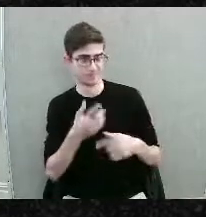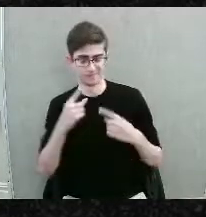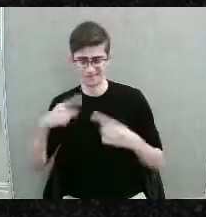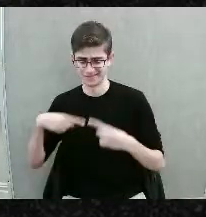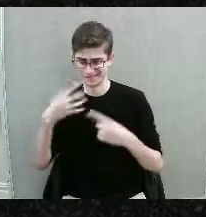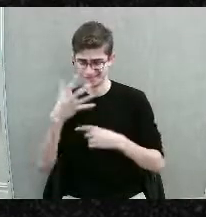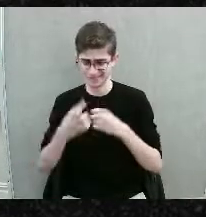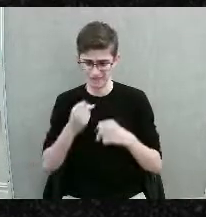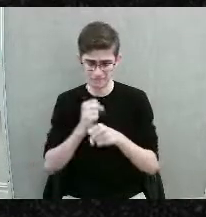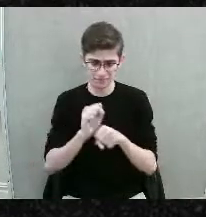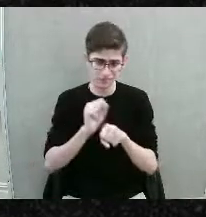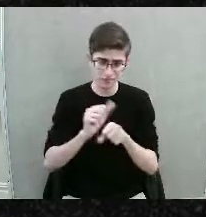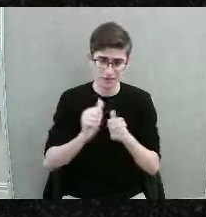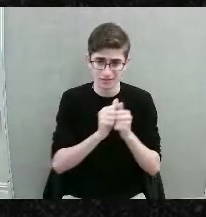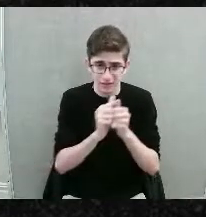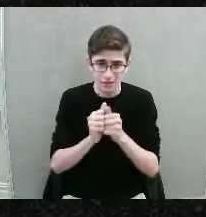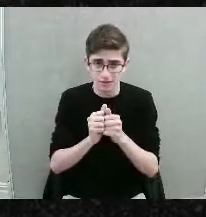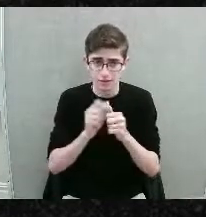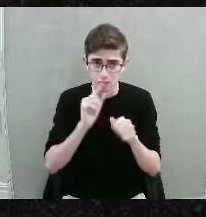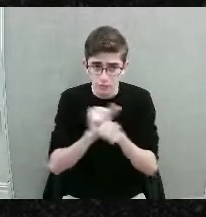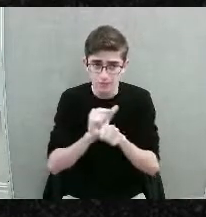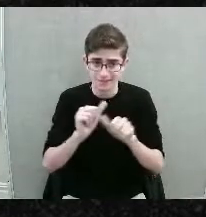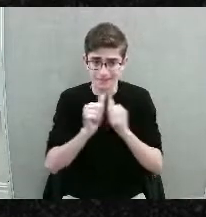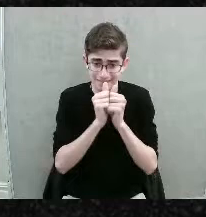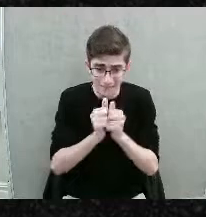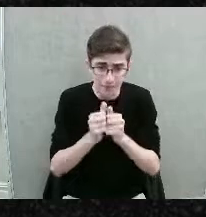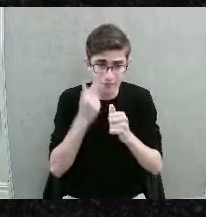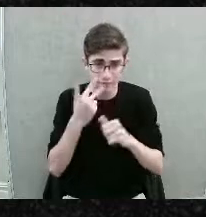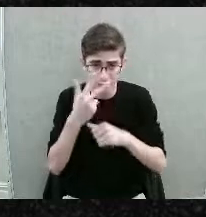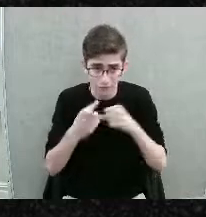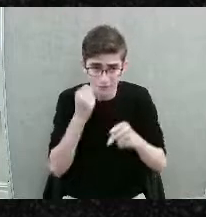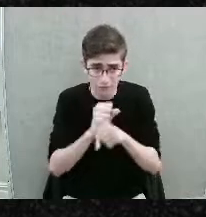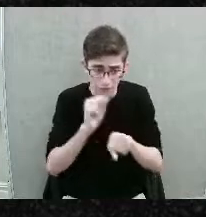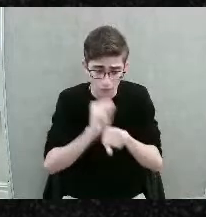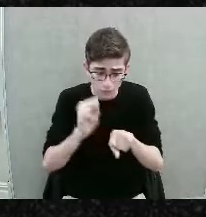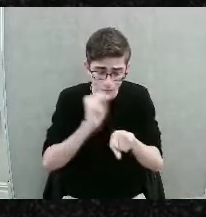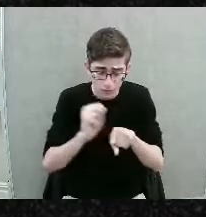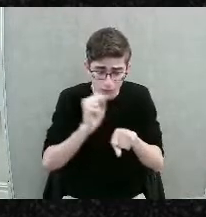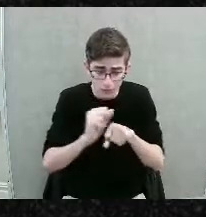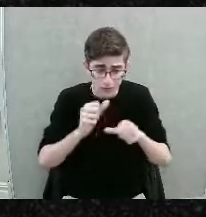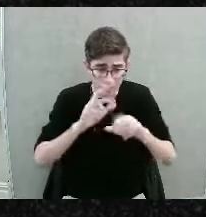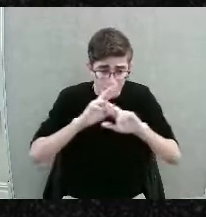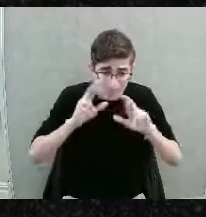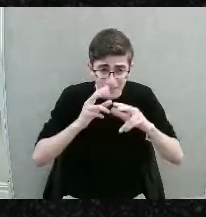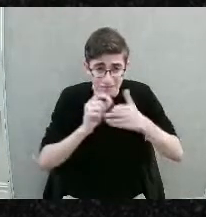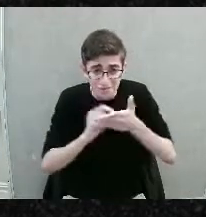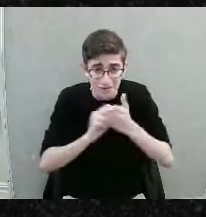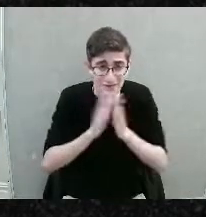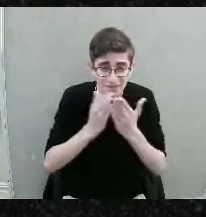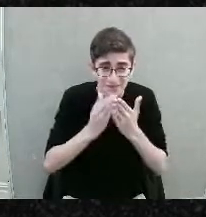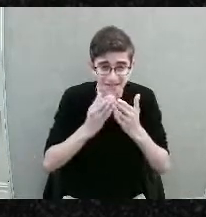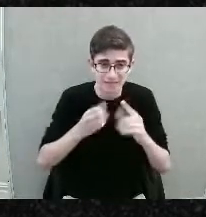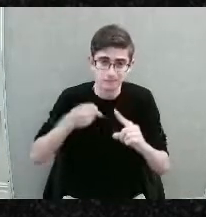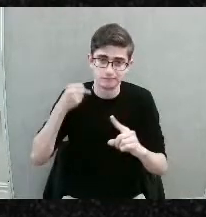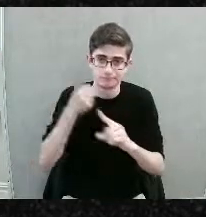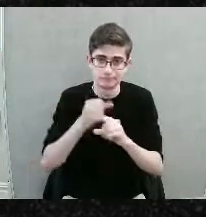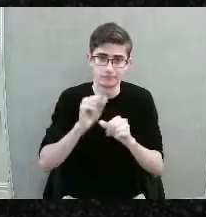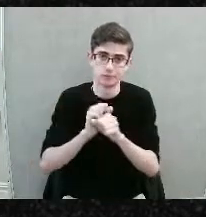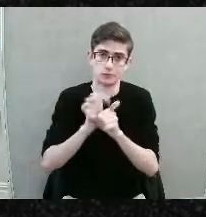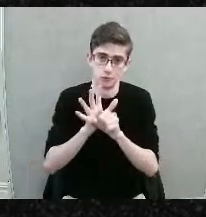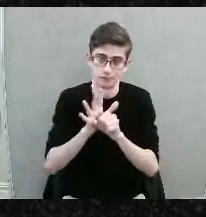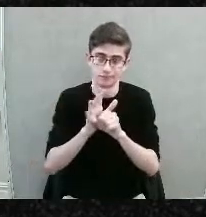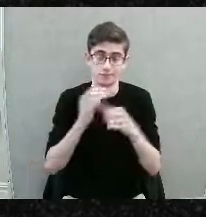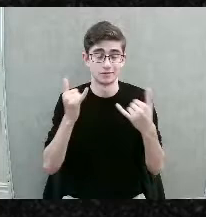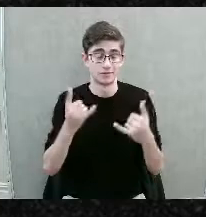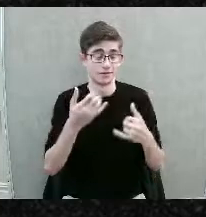5 years and then wrote a book together, literally together in small groups for three. And then the pandemic happened. So for us to be together is also just